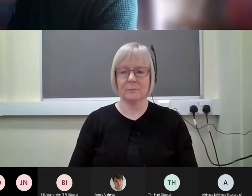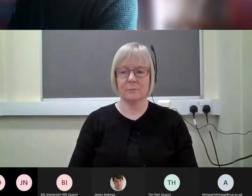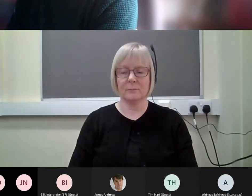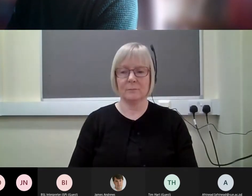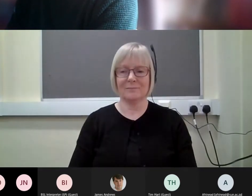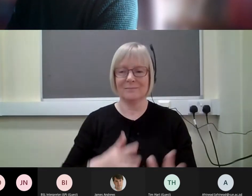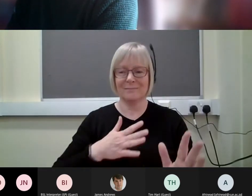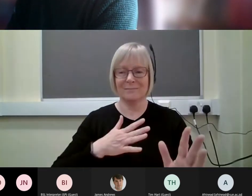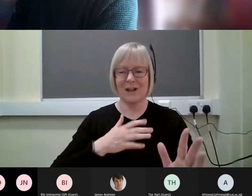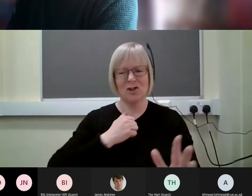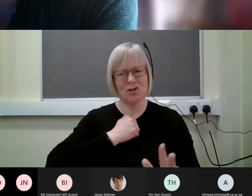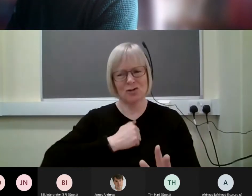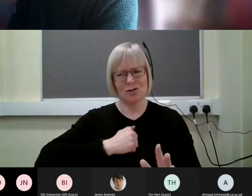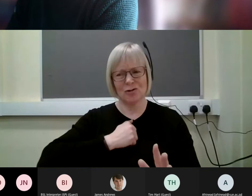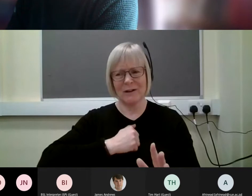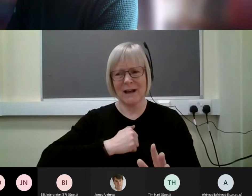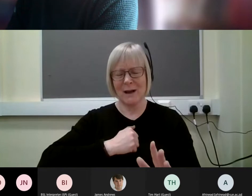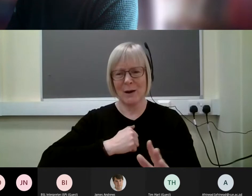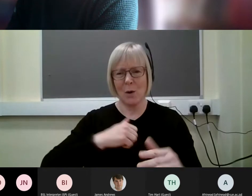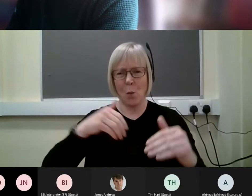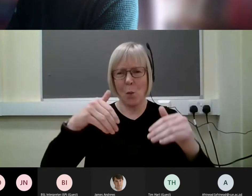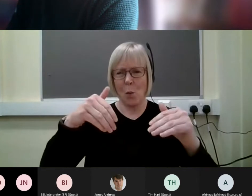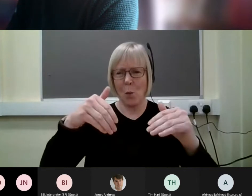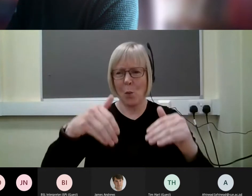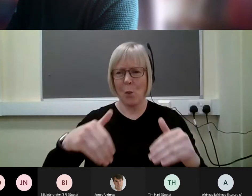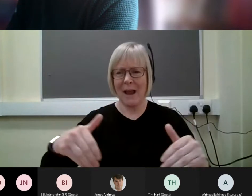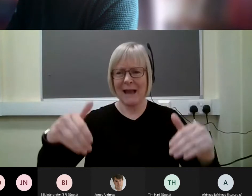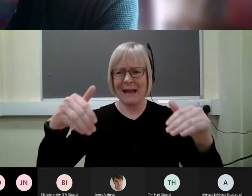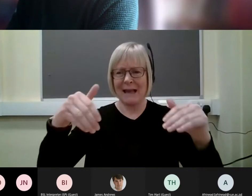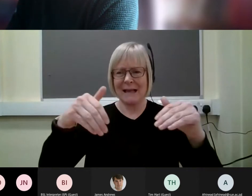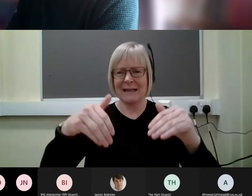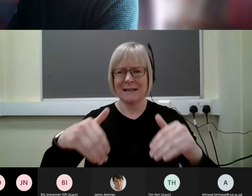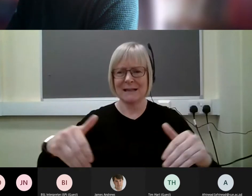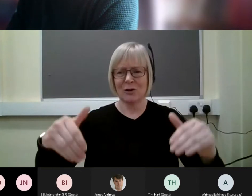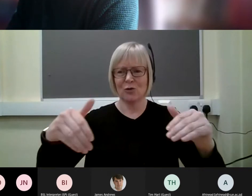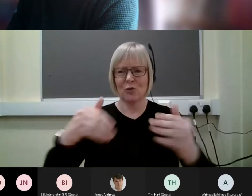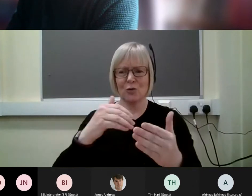Sorry, it's just waiting for it to share.